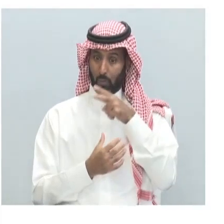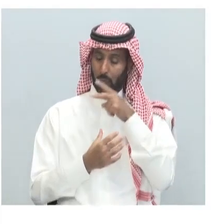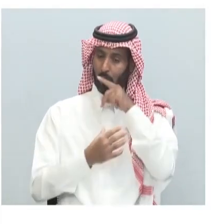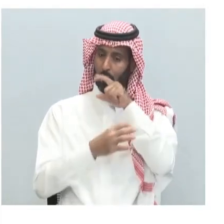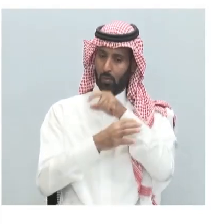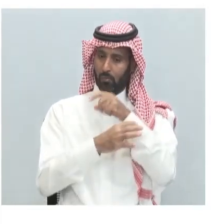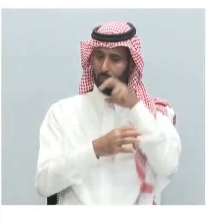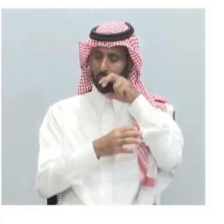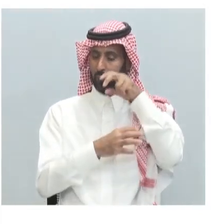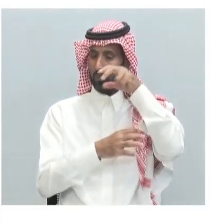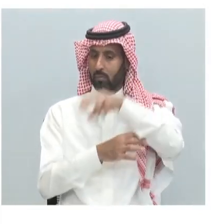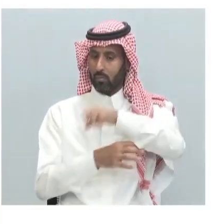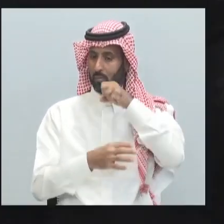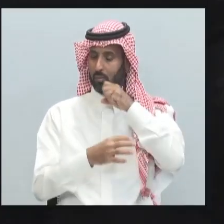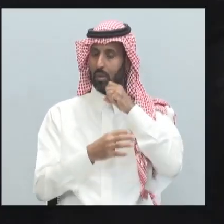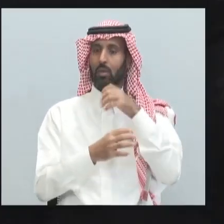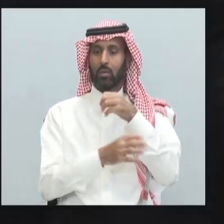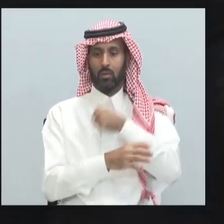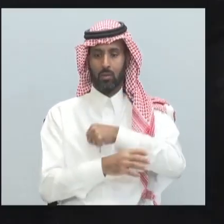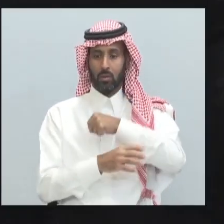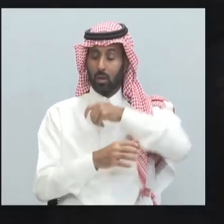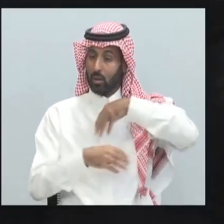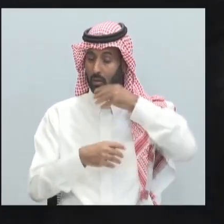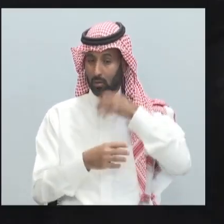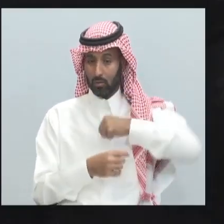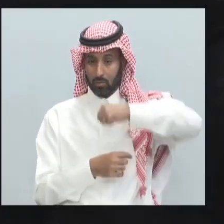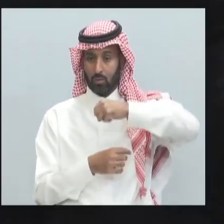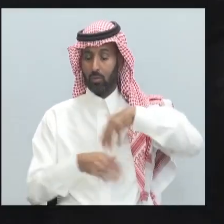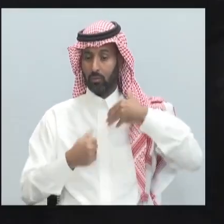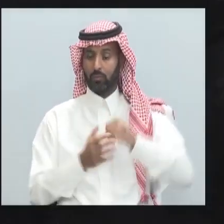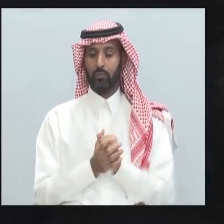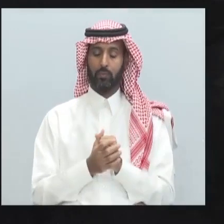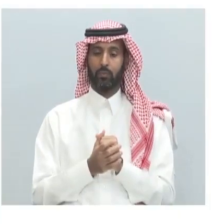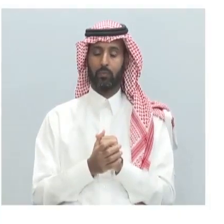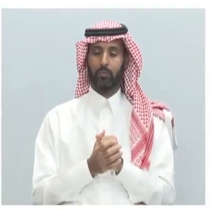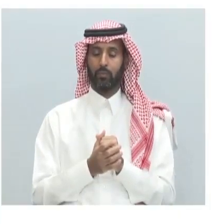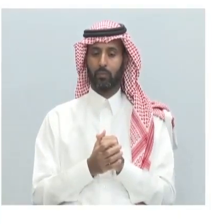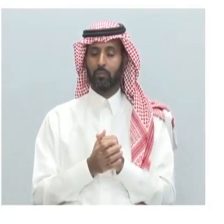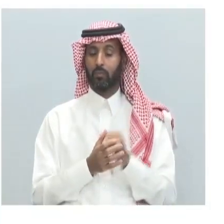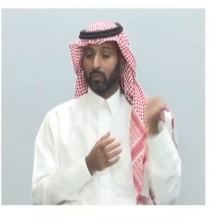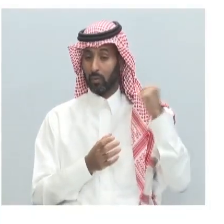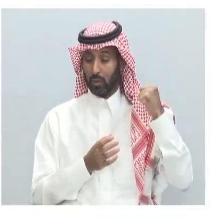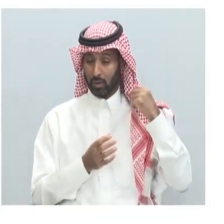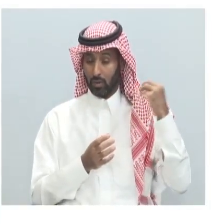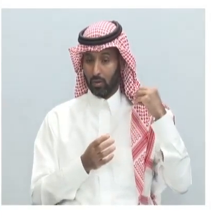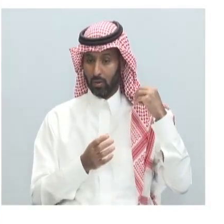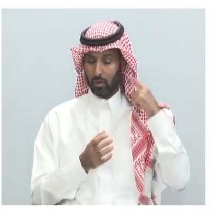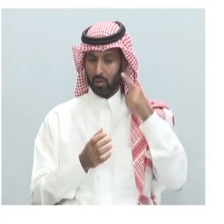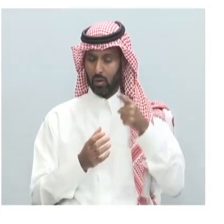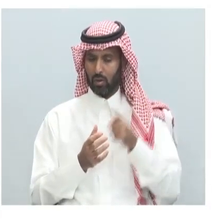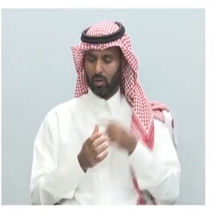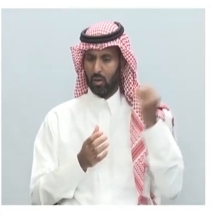we have a falcon here, and this is a sport. This is what? A sport. Okay. Now, what does mean